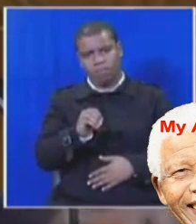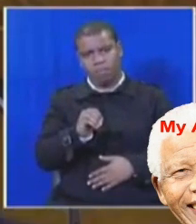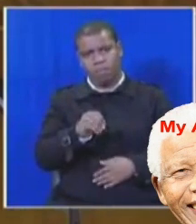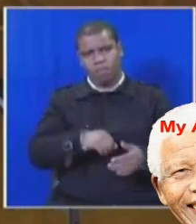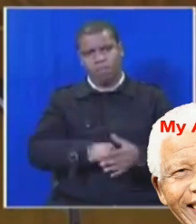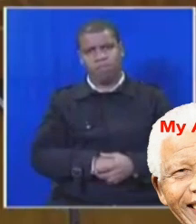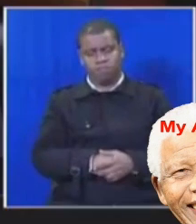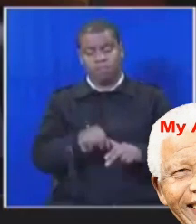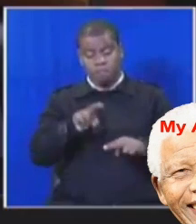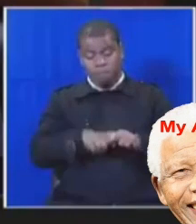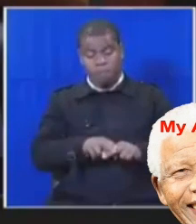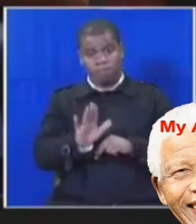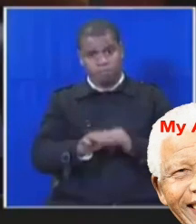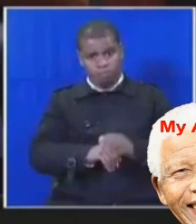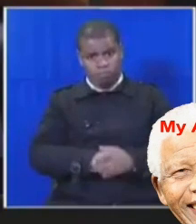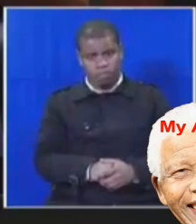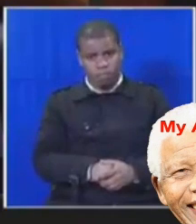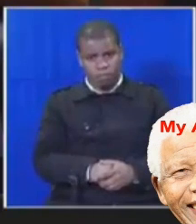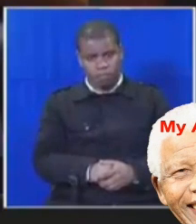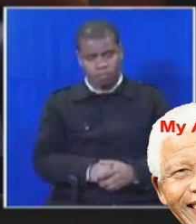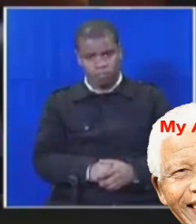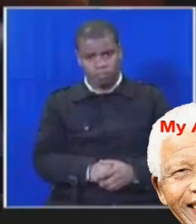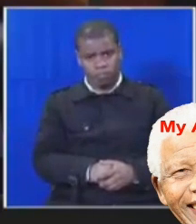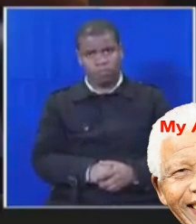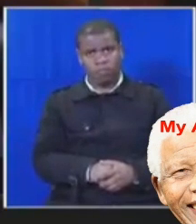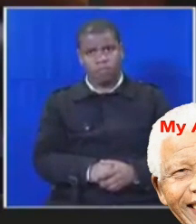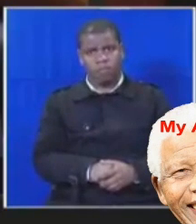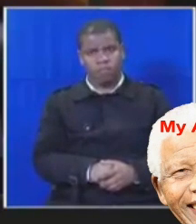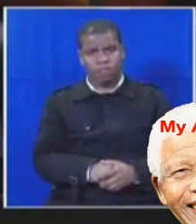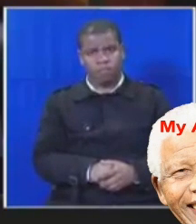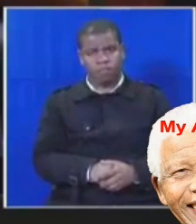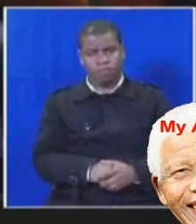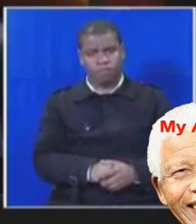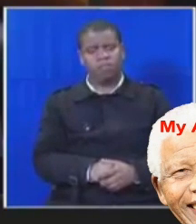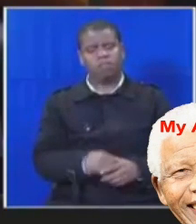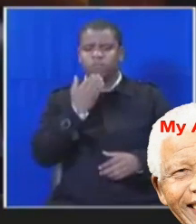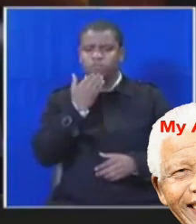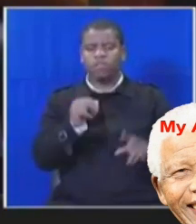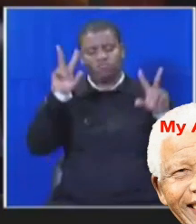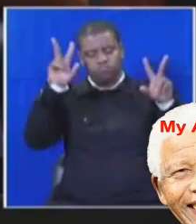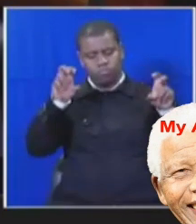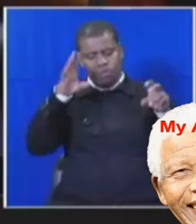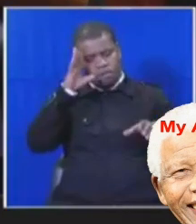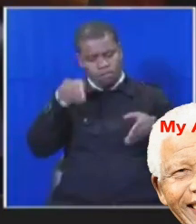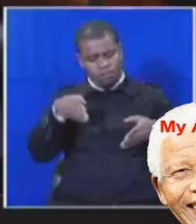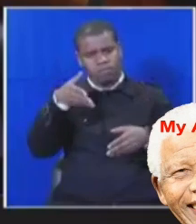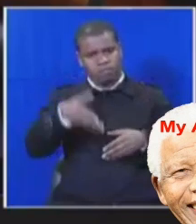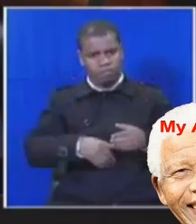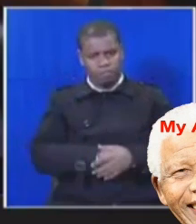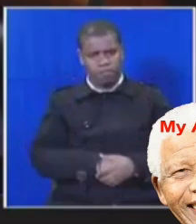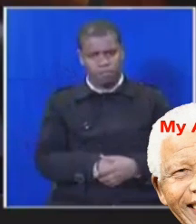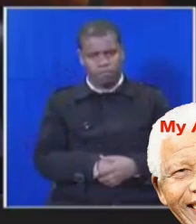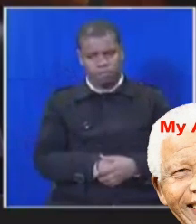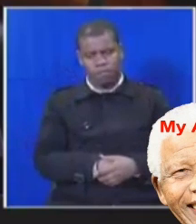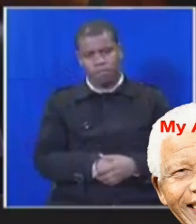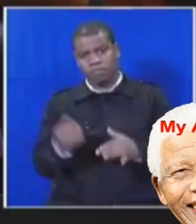Pongo. Can you please come back to the matter under discussion? Sorry,